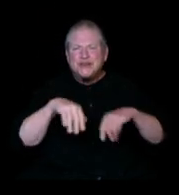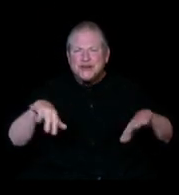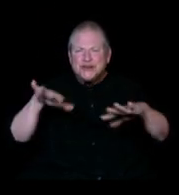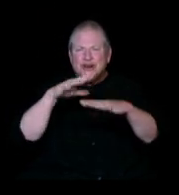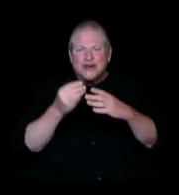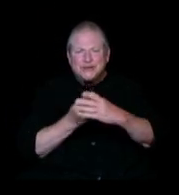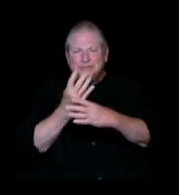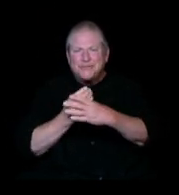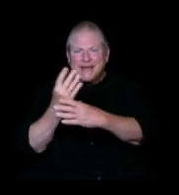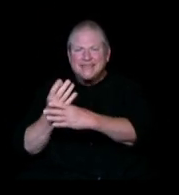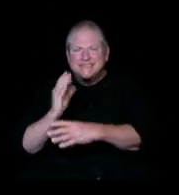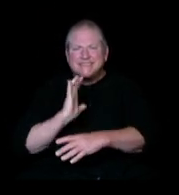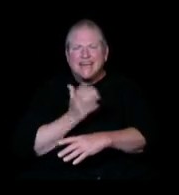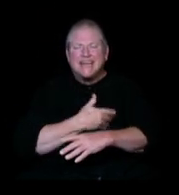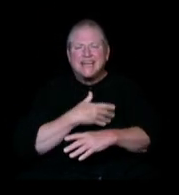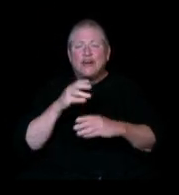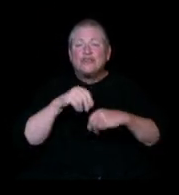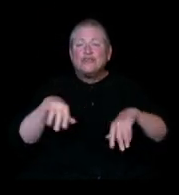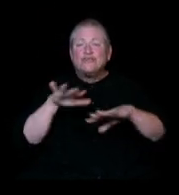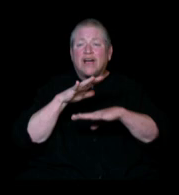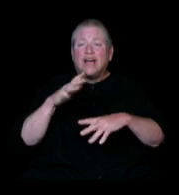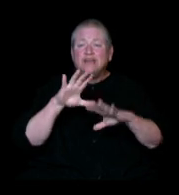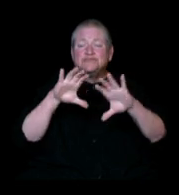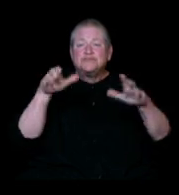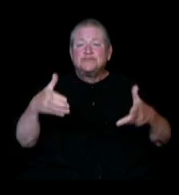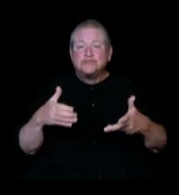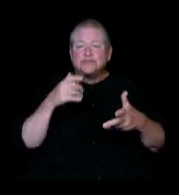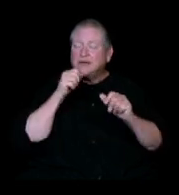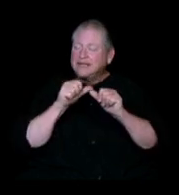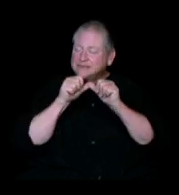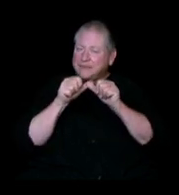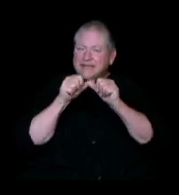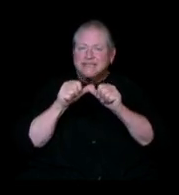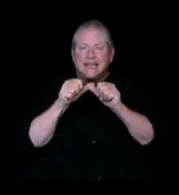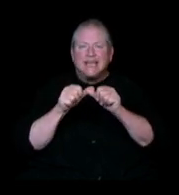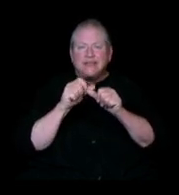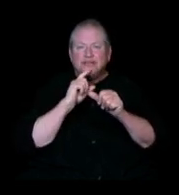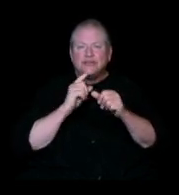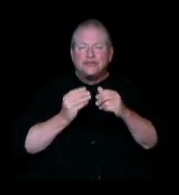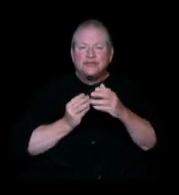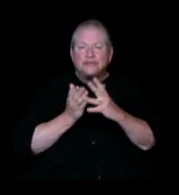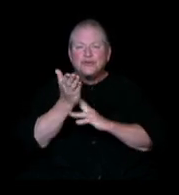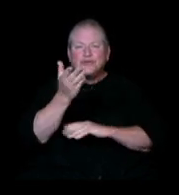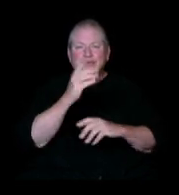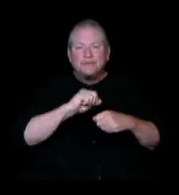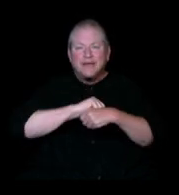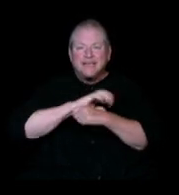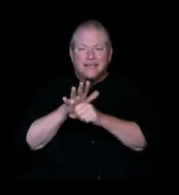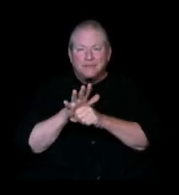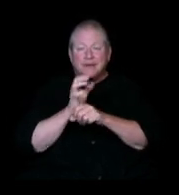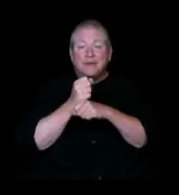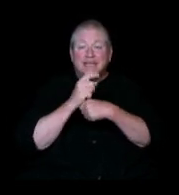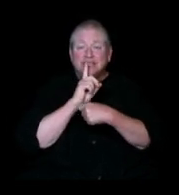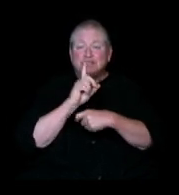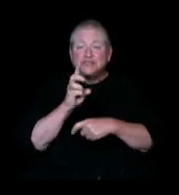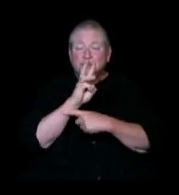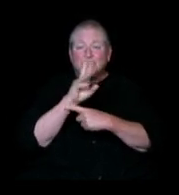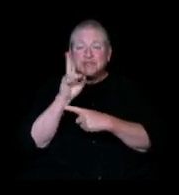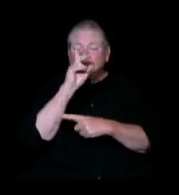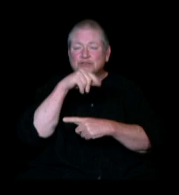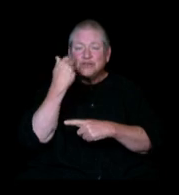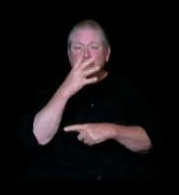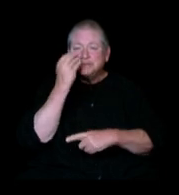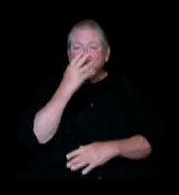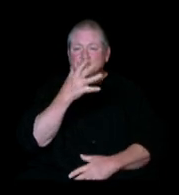maintained through the entire pandemic, helping to make sure that our entire campus looks beautiful. I'm Chris Roselli. I'm the Director